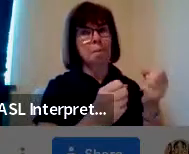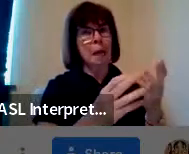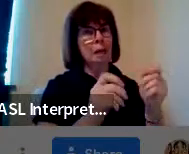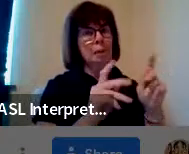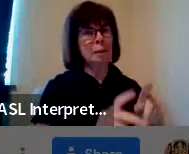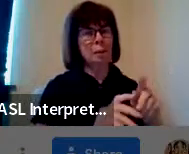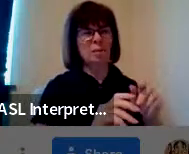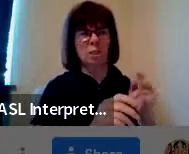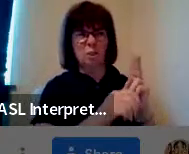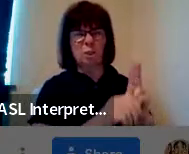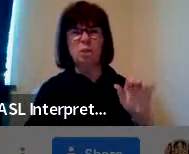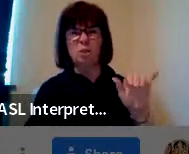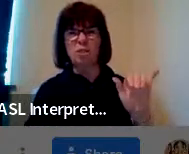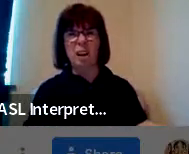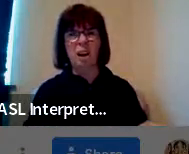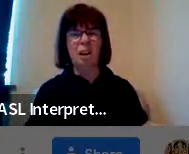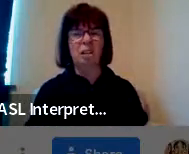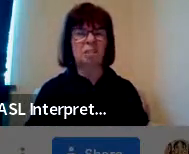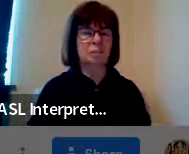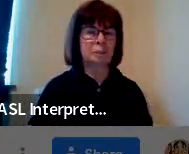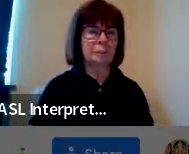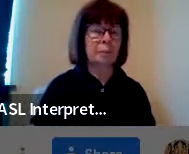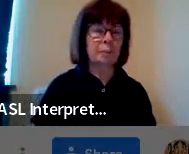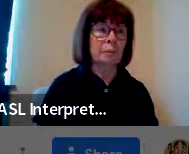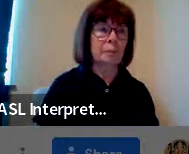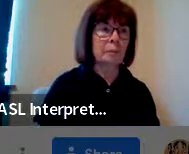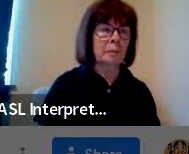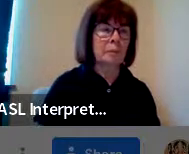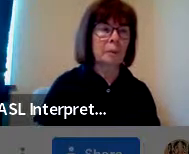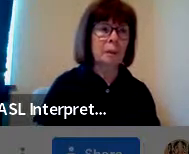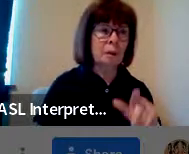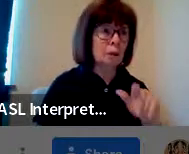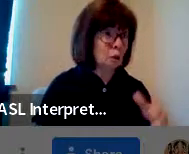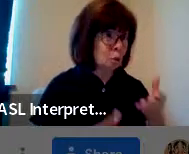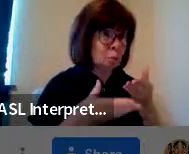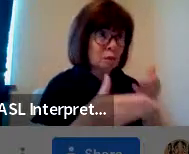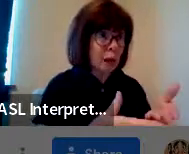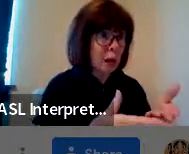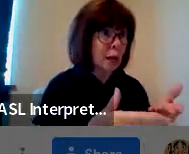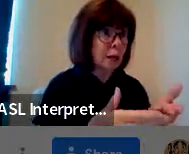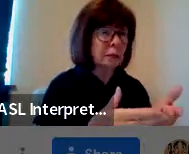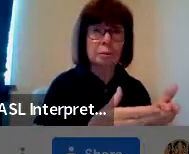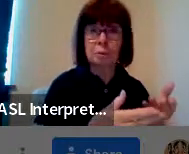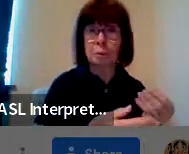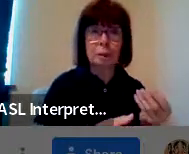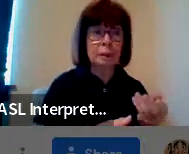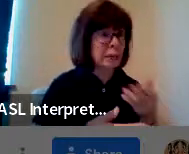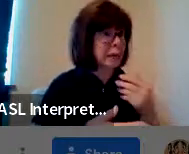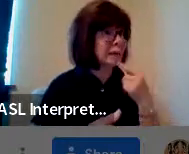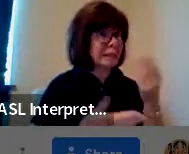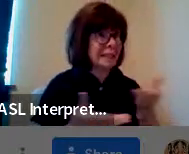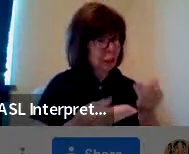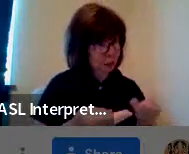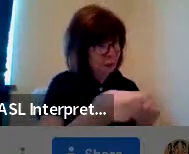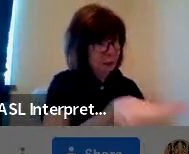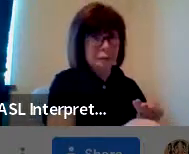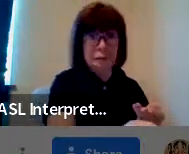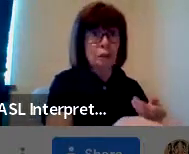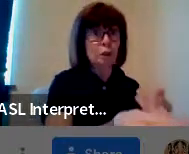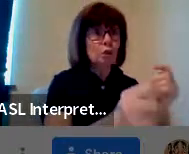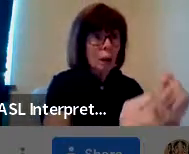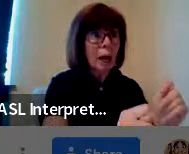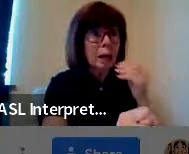them. So as much as you just provide them a testing kit, here you go, try this, do it at